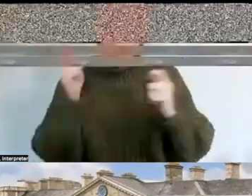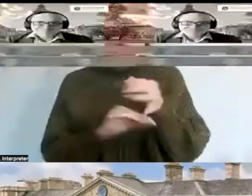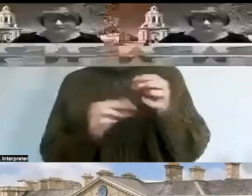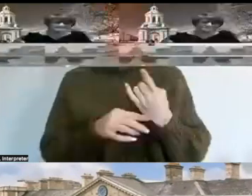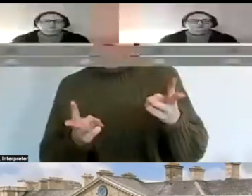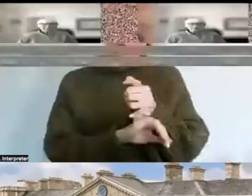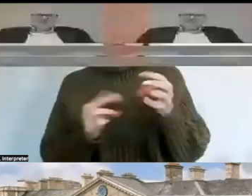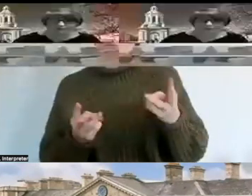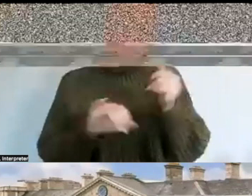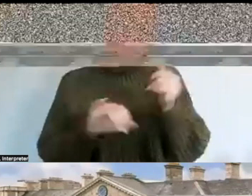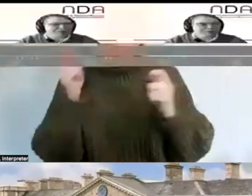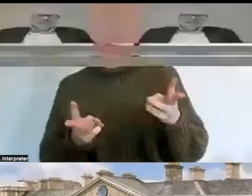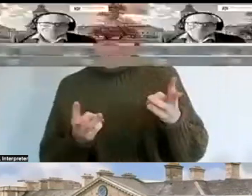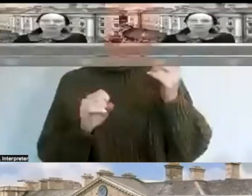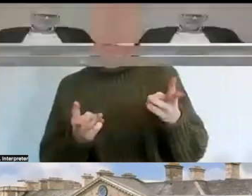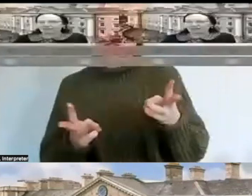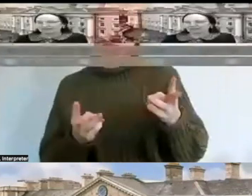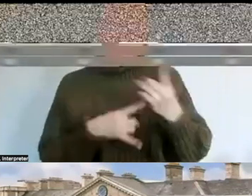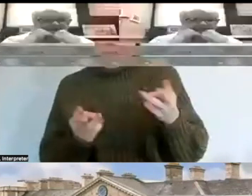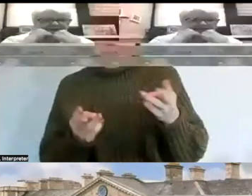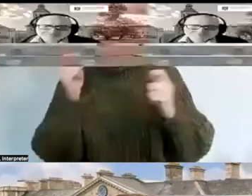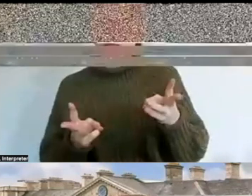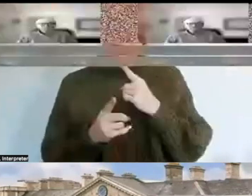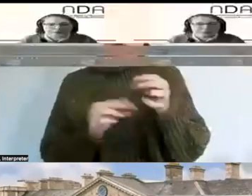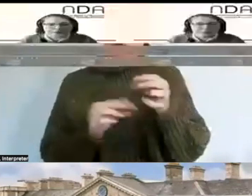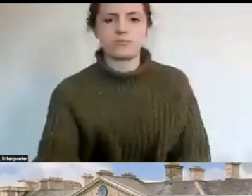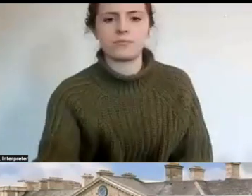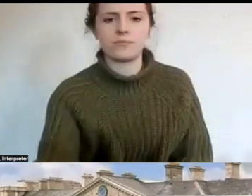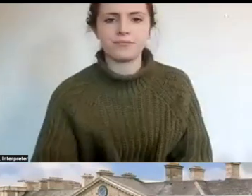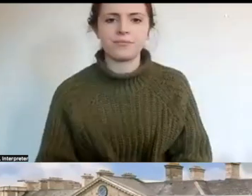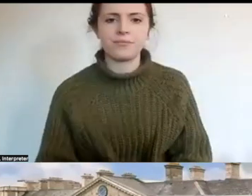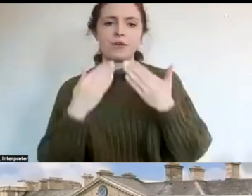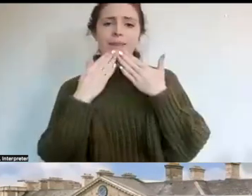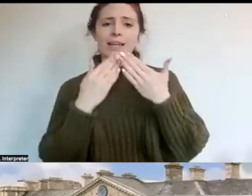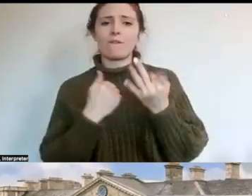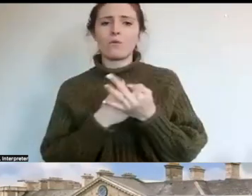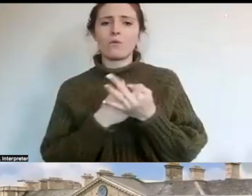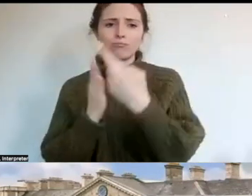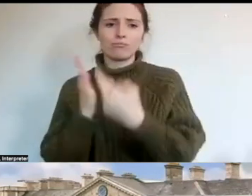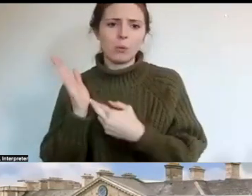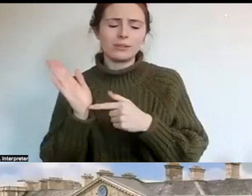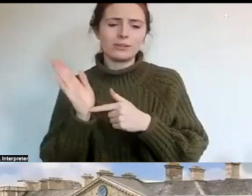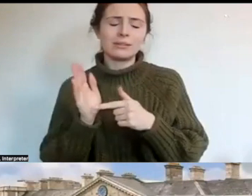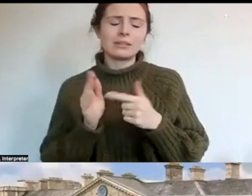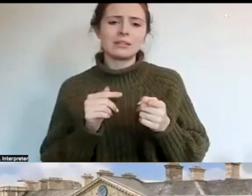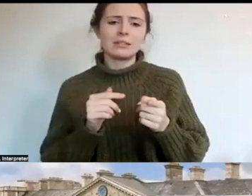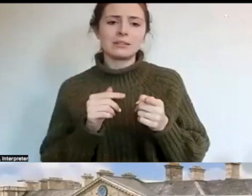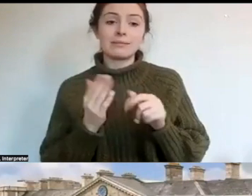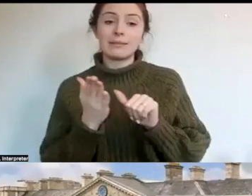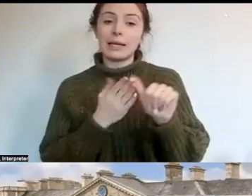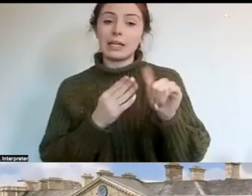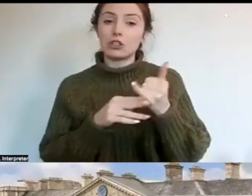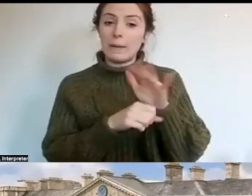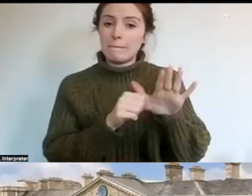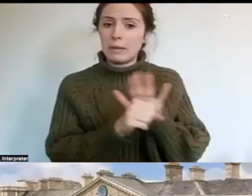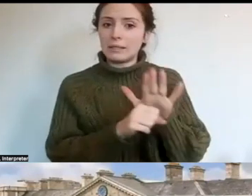Fintan, for that great presentation and report. Yeah, well, I think, you know, aging in place is certainly where we should be coming